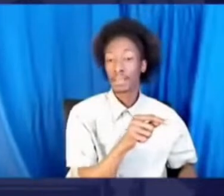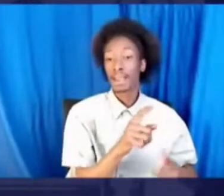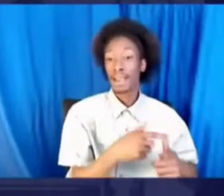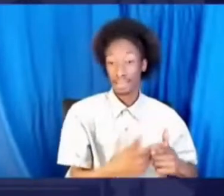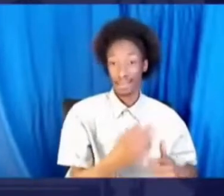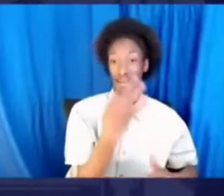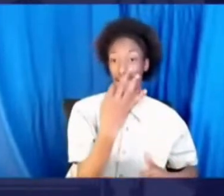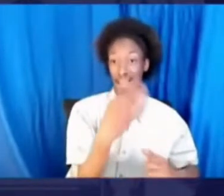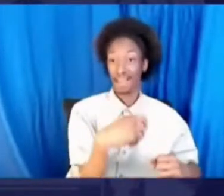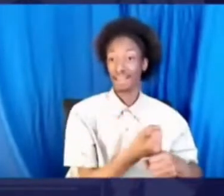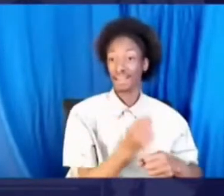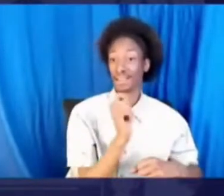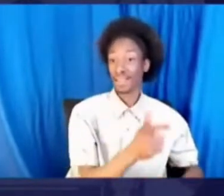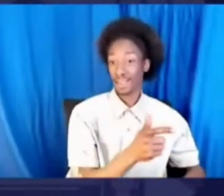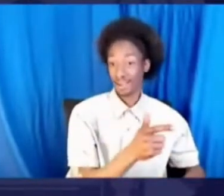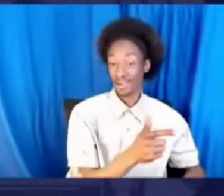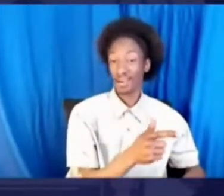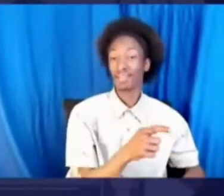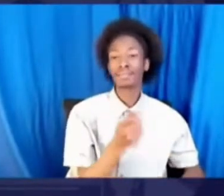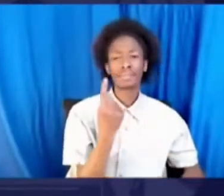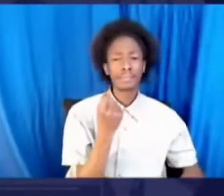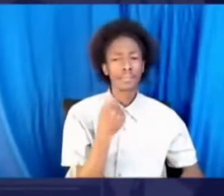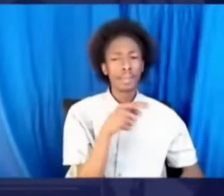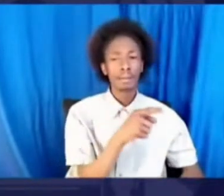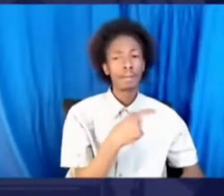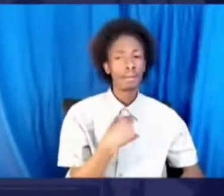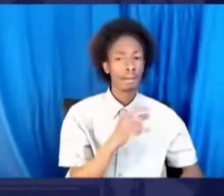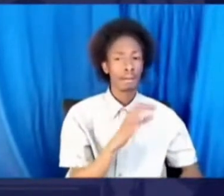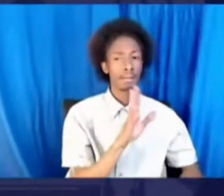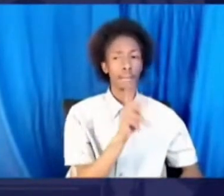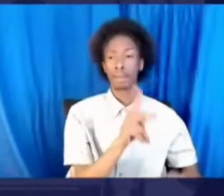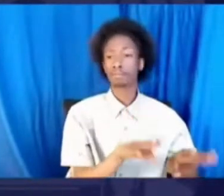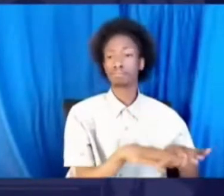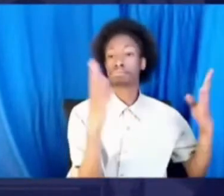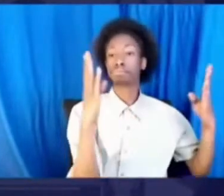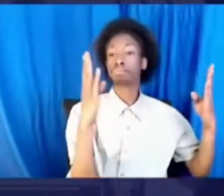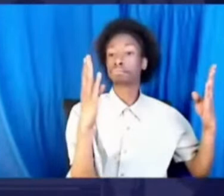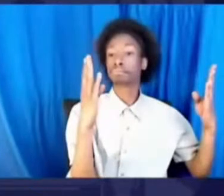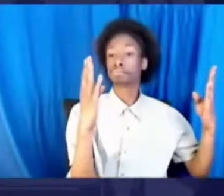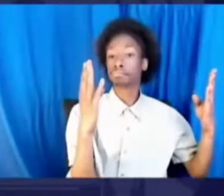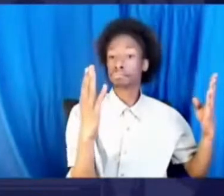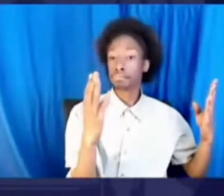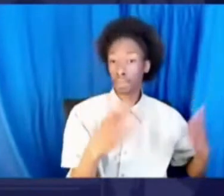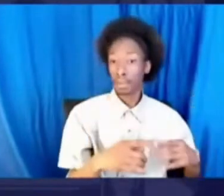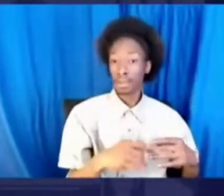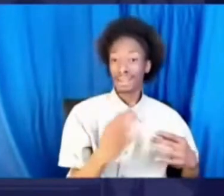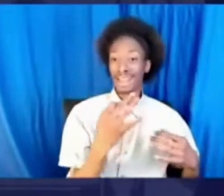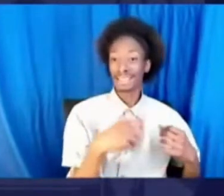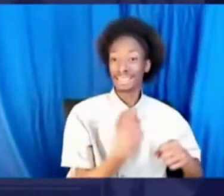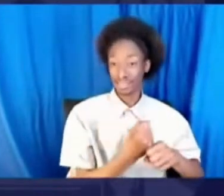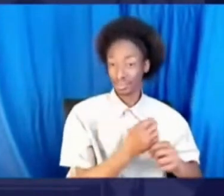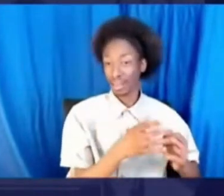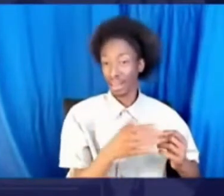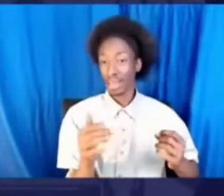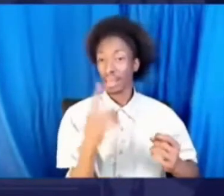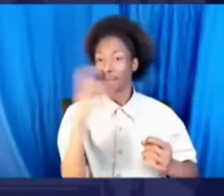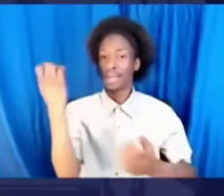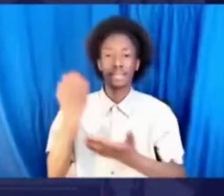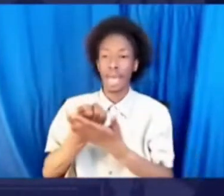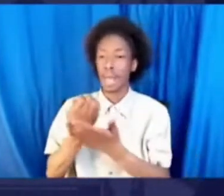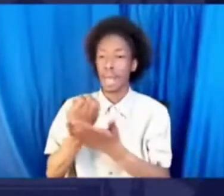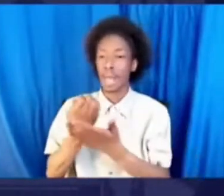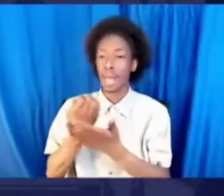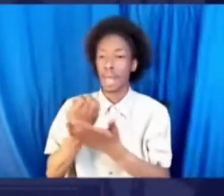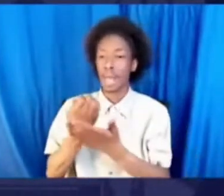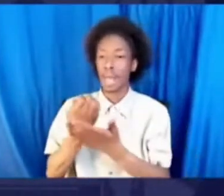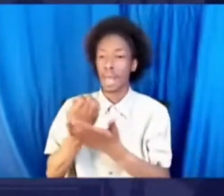later, after the bank first opened its doors, because of an economic downturn